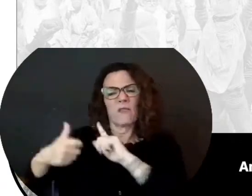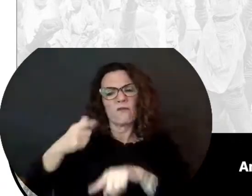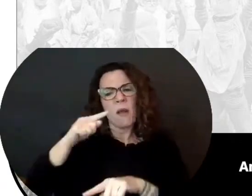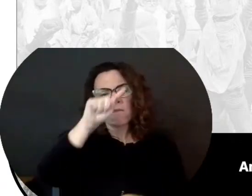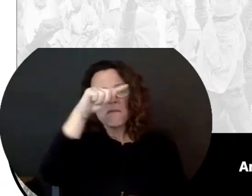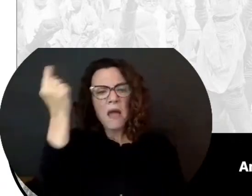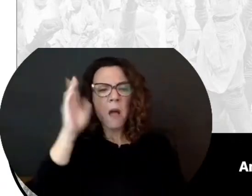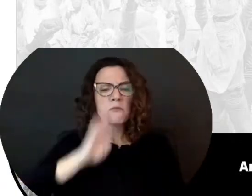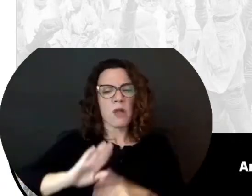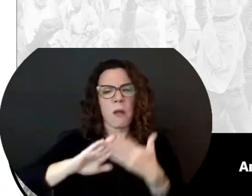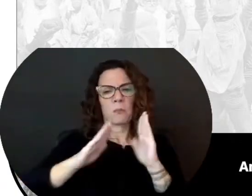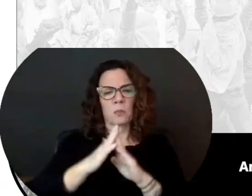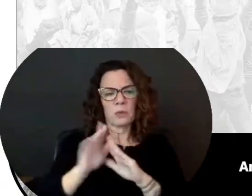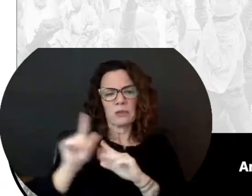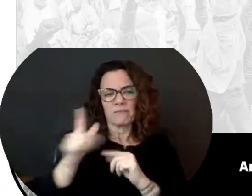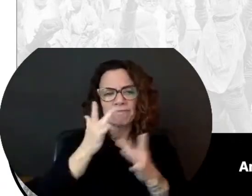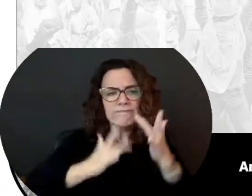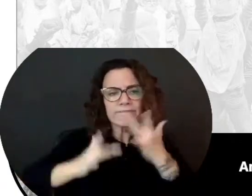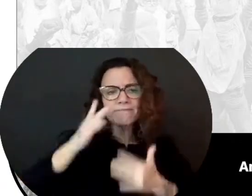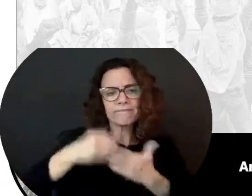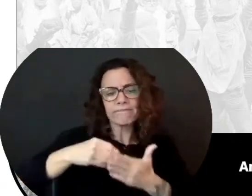the question becomes, with whom?